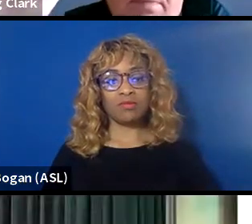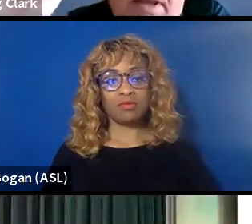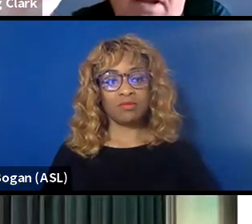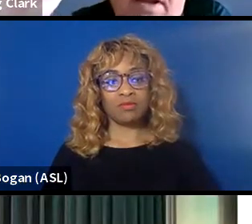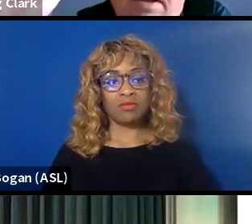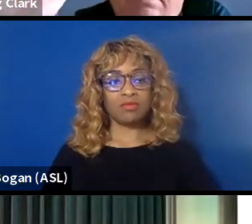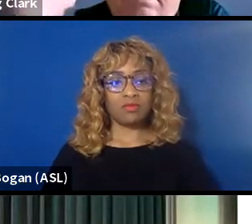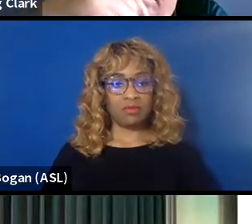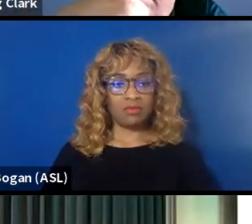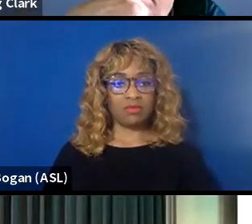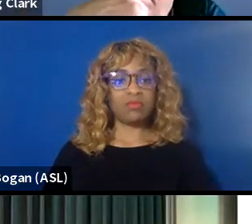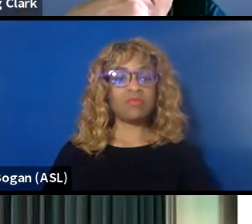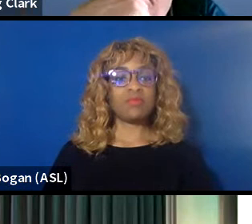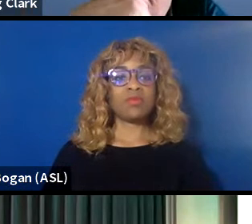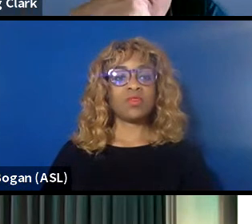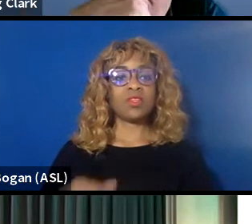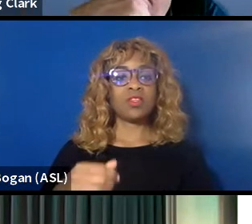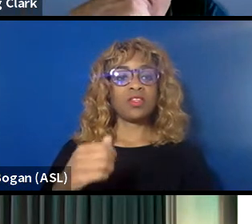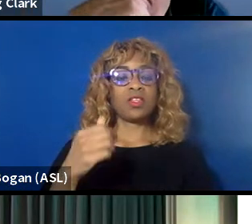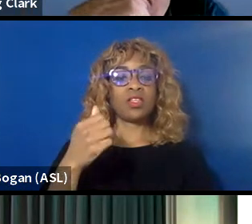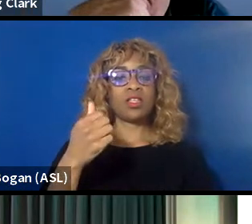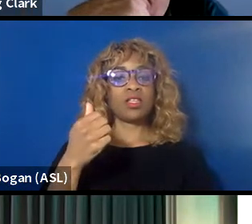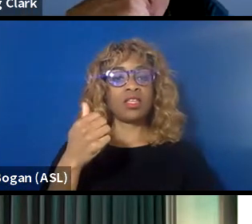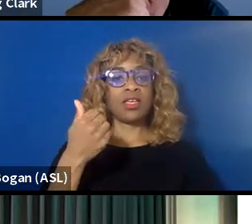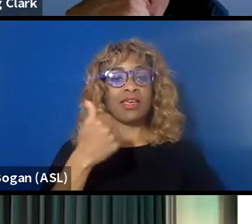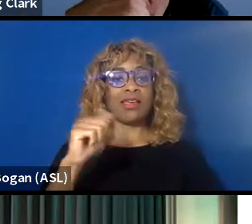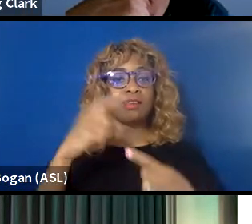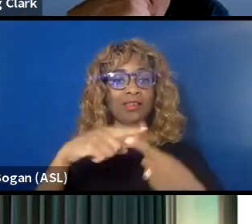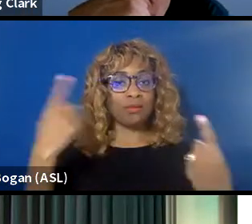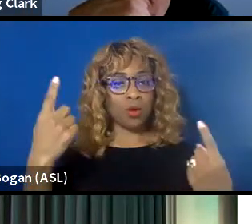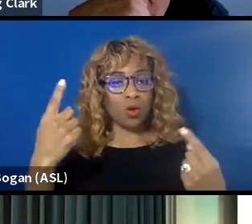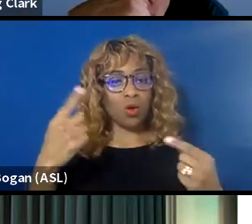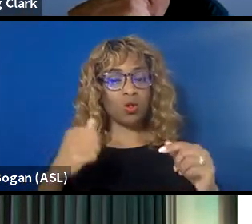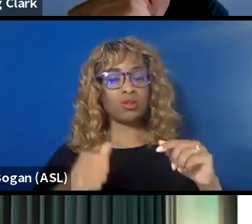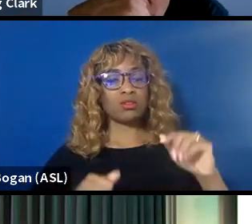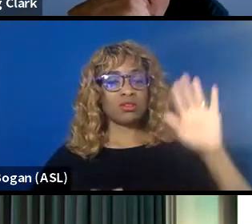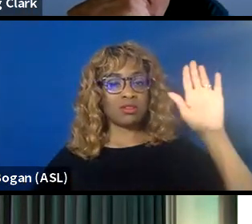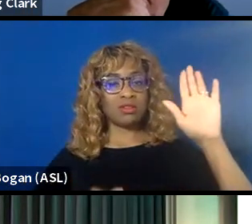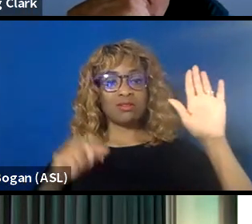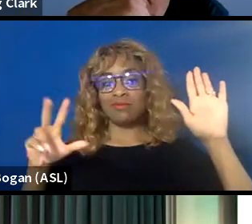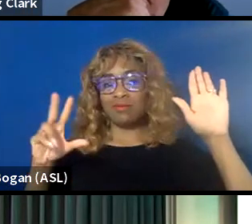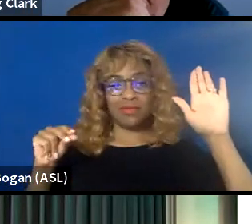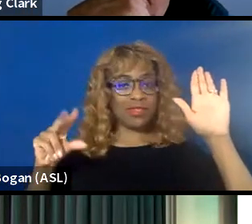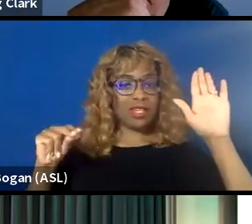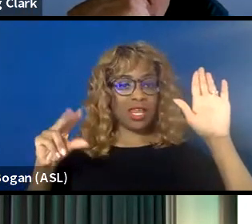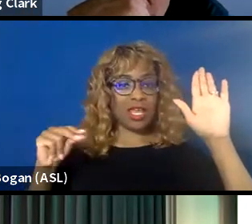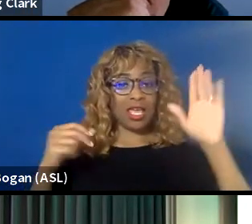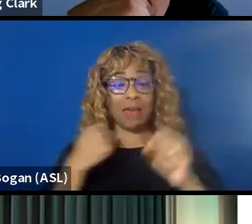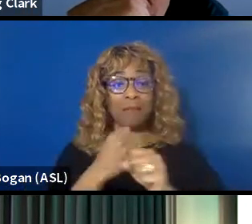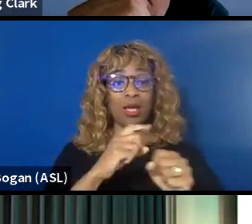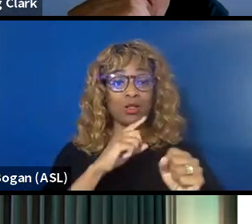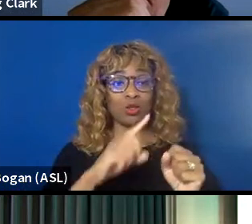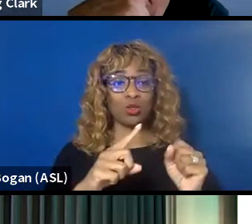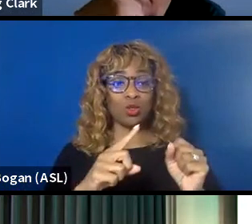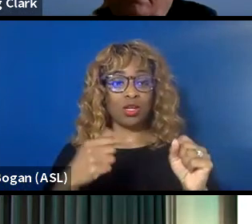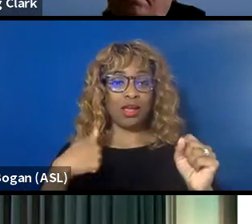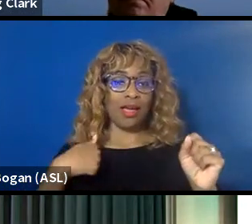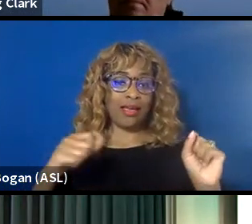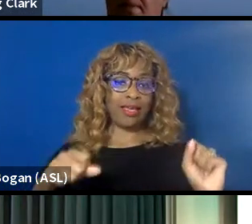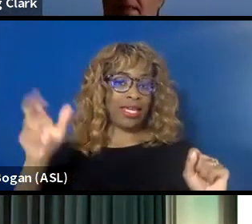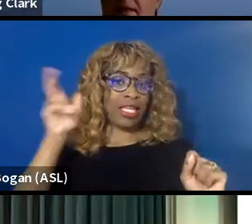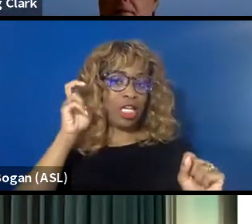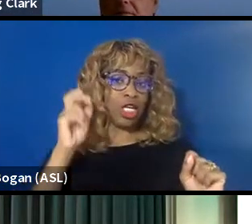Aye. Aye. Aye. All opposed, raise your hand and say nay. And make sure I can